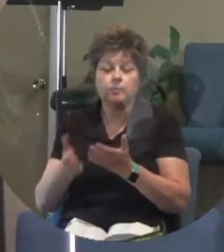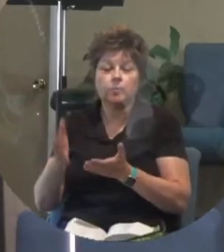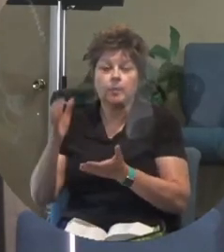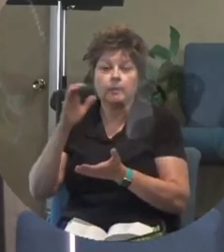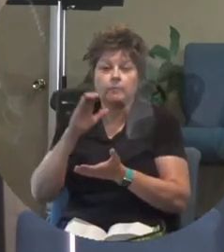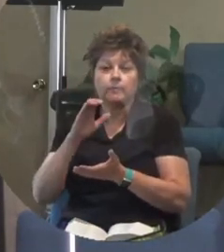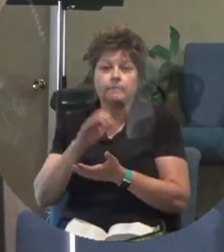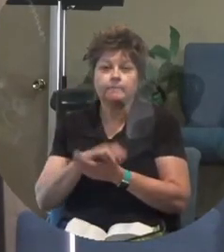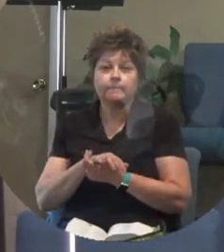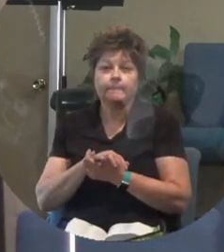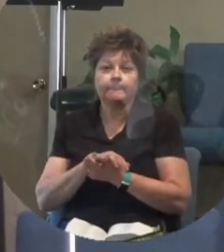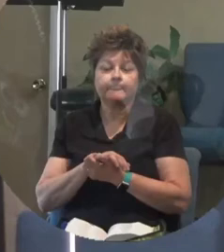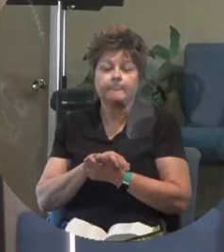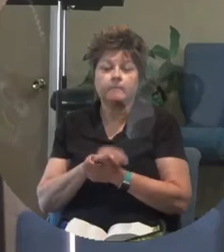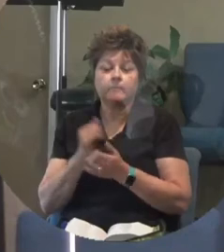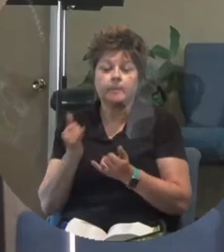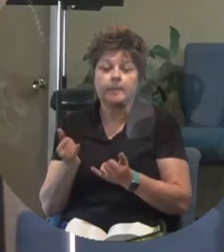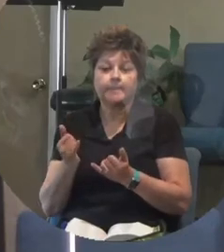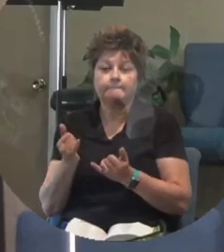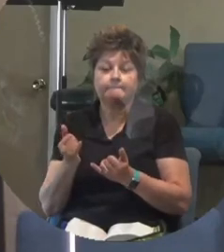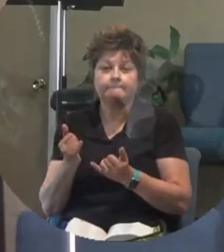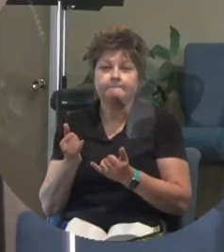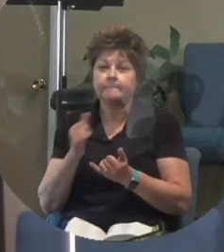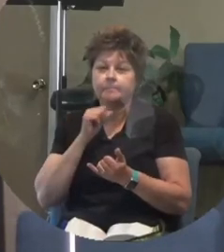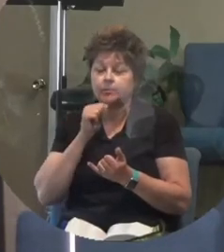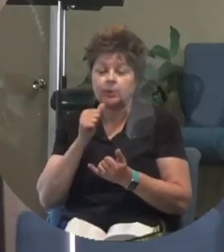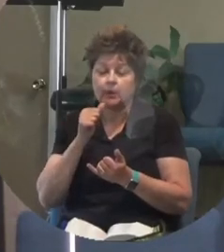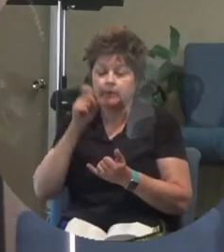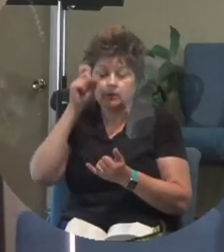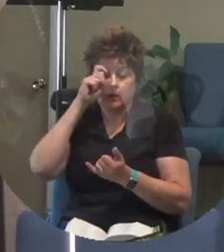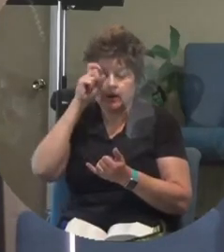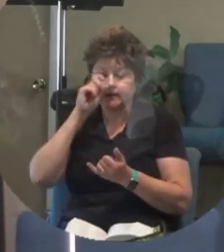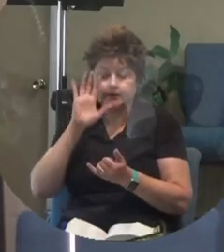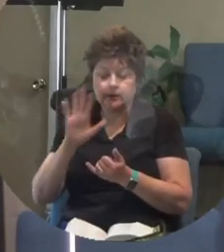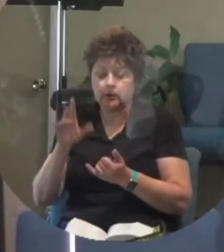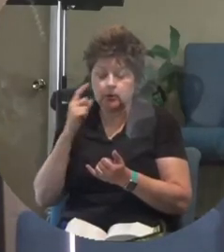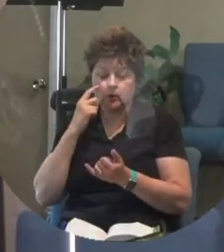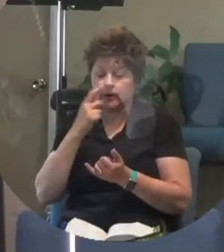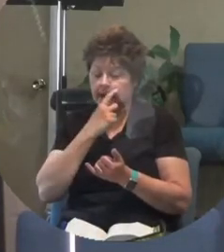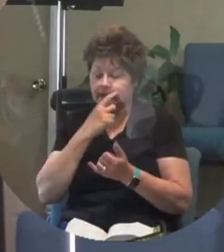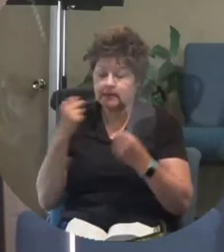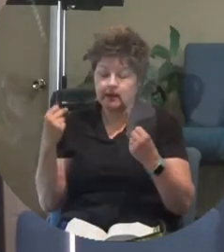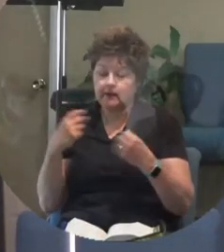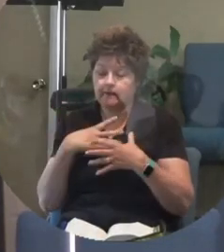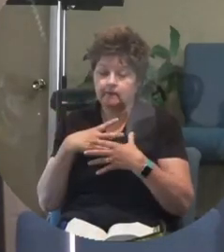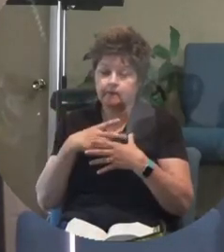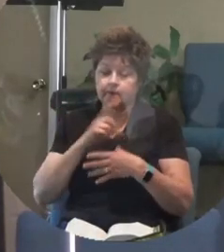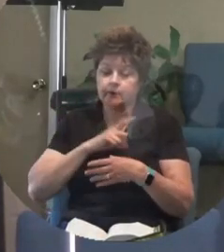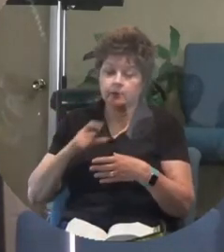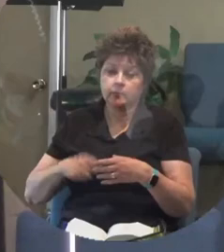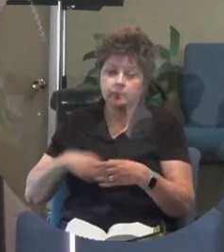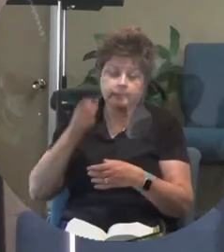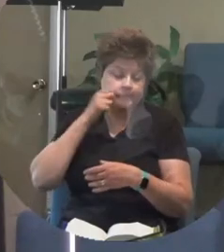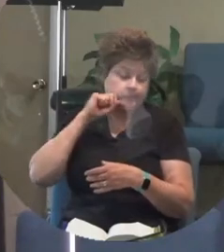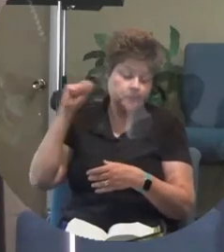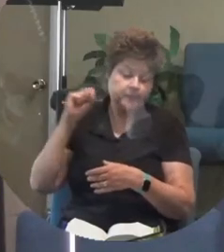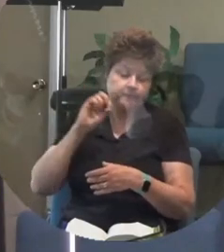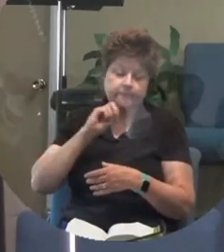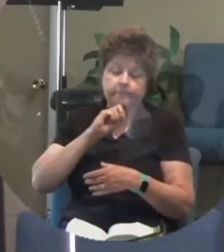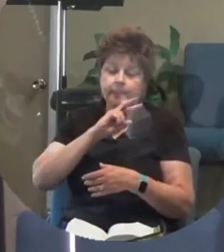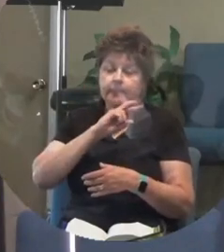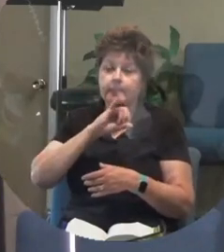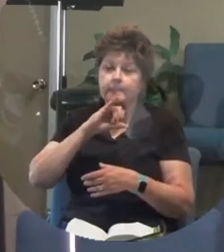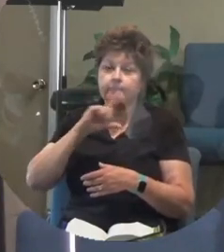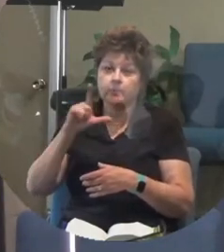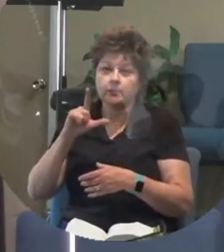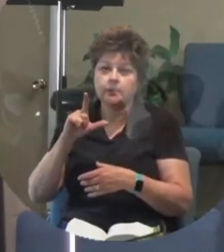in a big ball. Do not be wise in your own eyes. Fear the Lord and turn away from evil. It will be healing